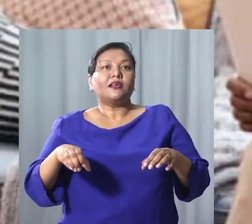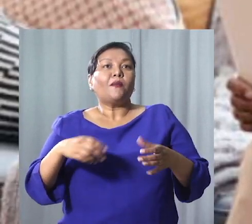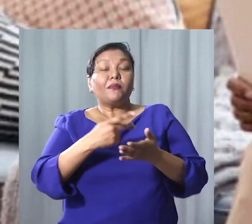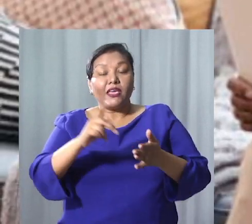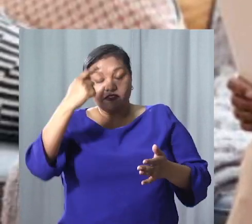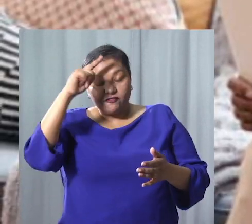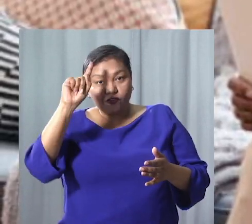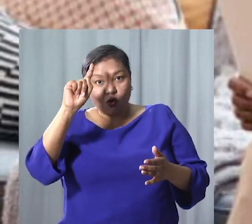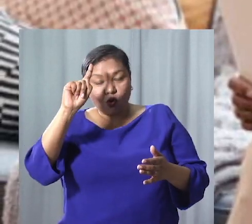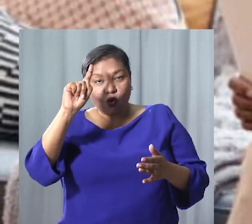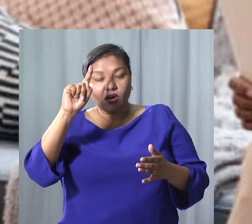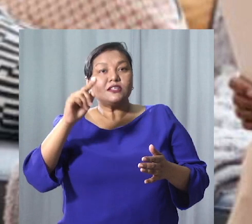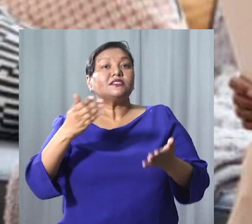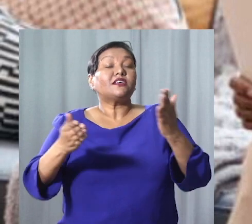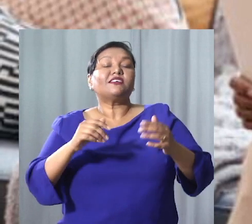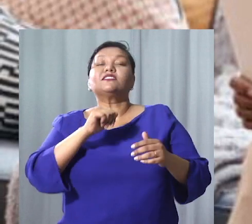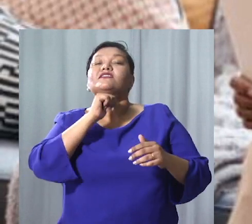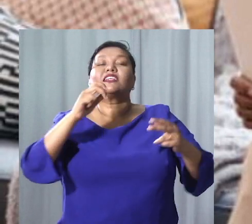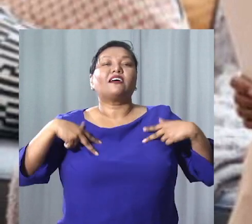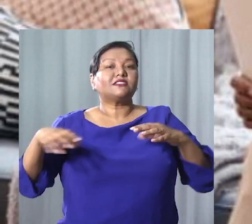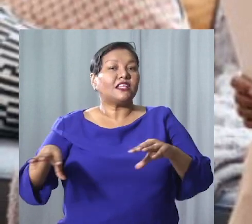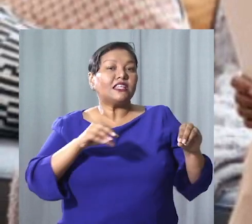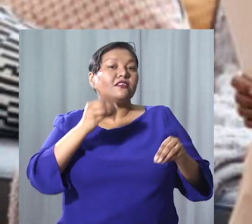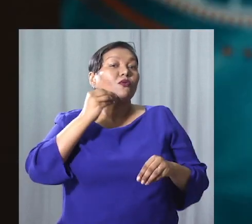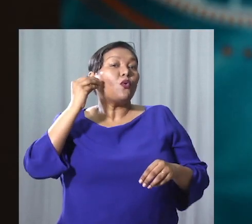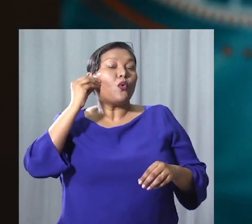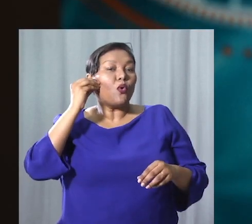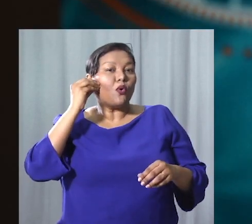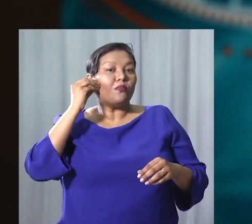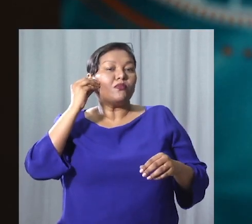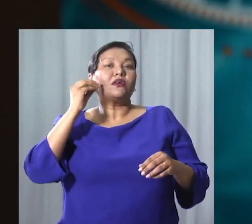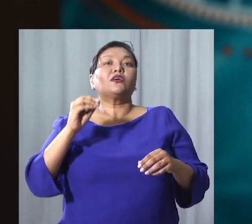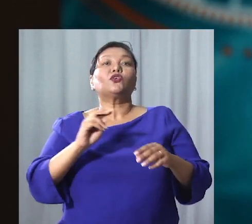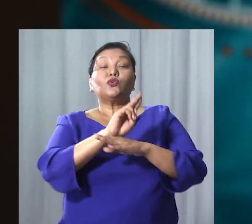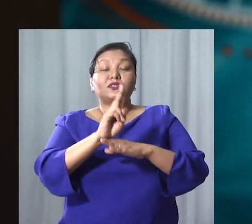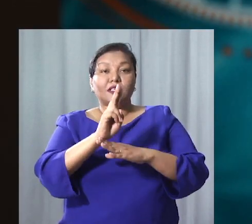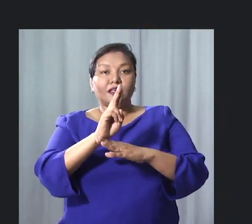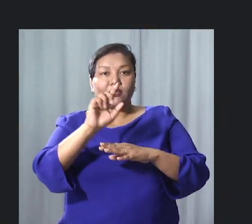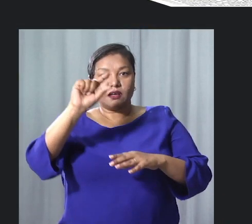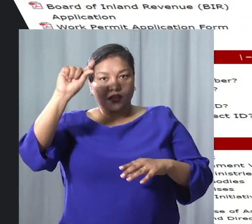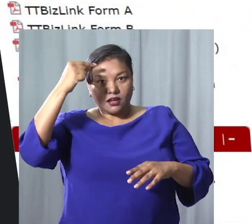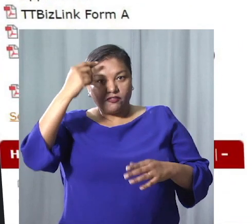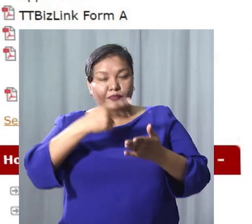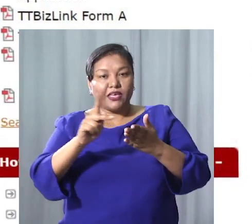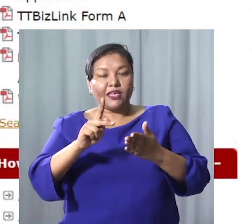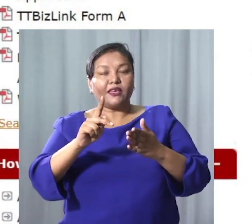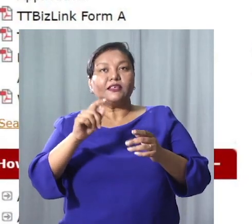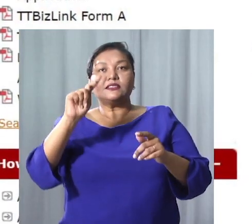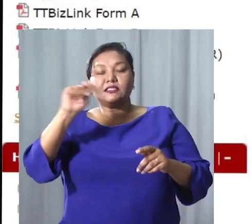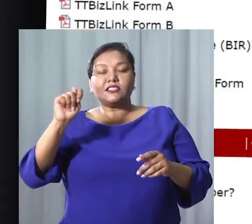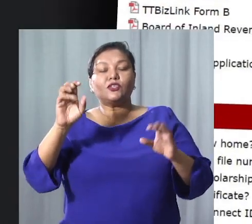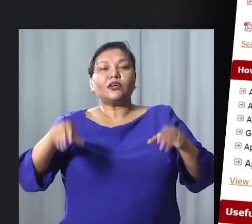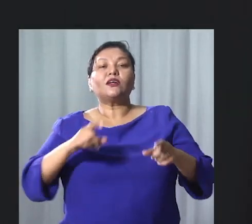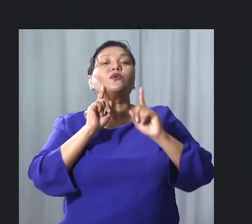services without leaving the comfort of your homes. Utilizing GovPay TT, you can now order your